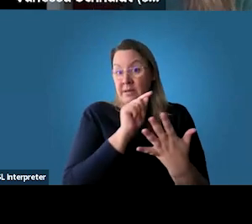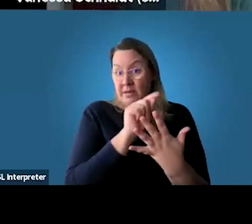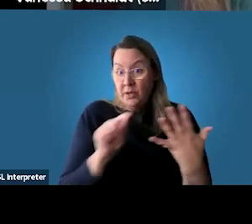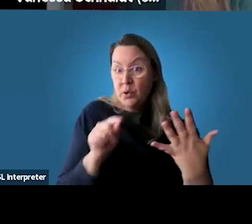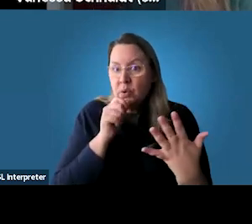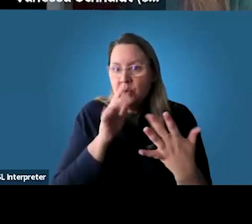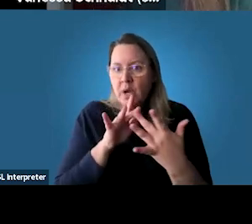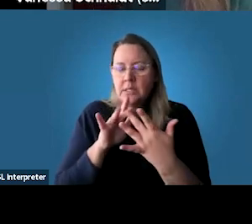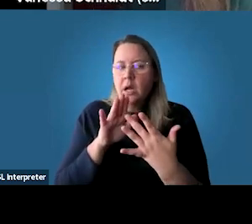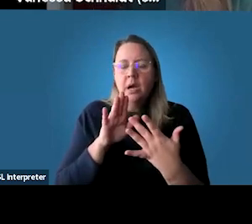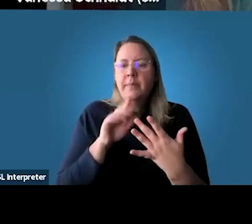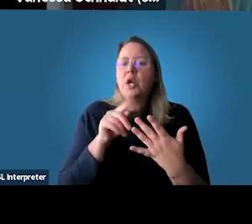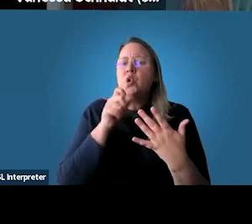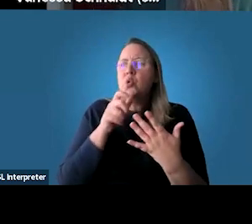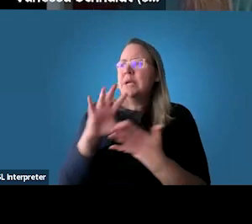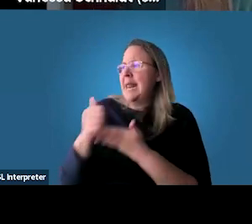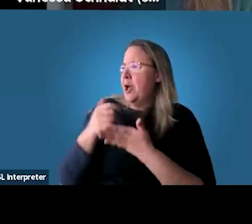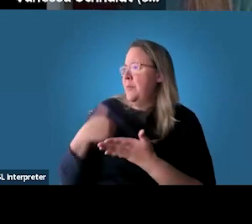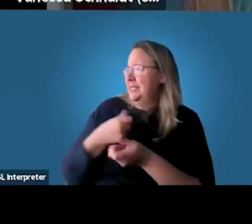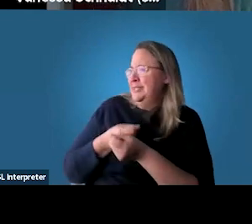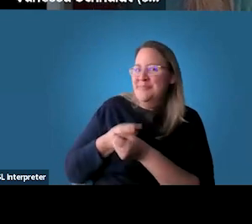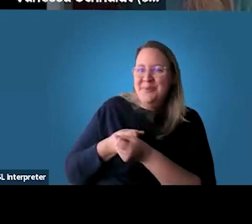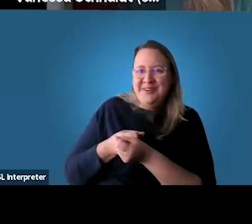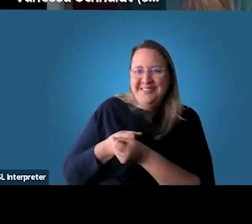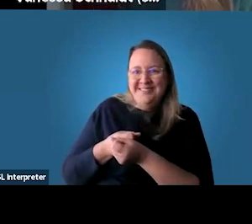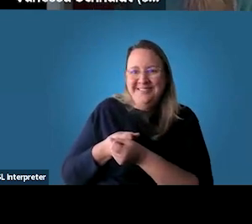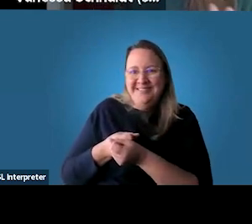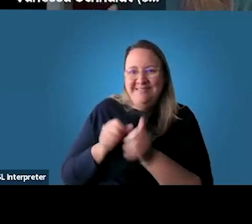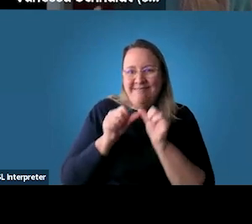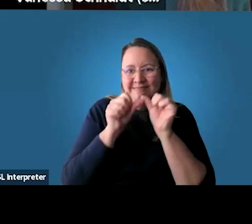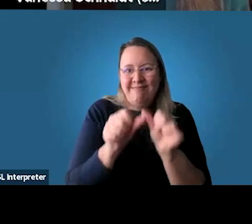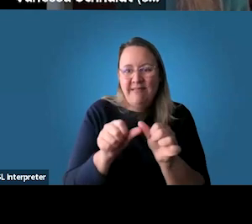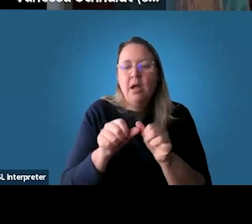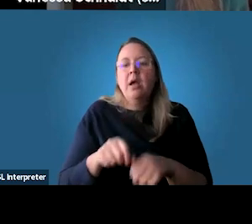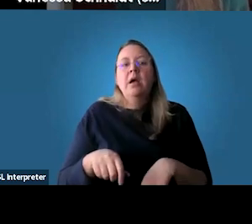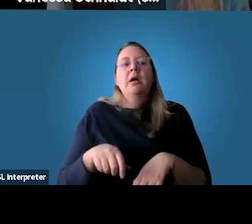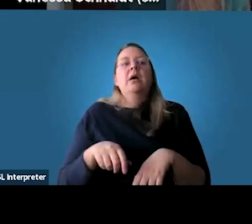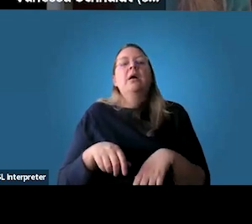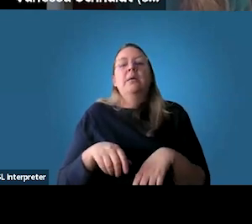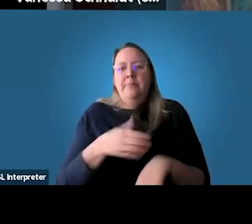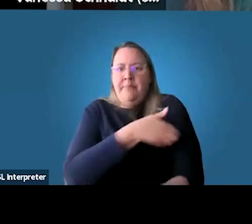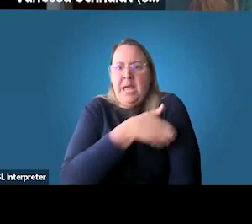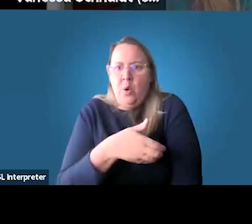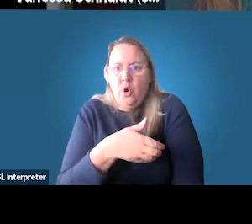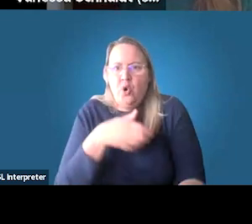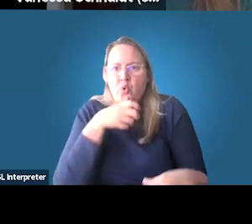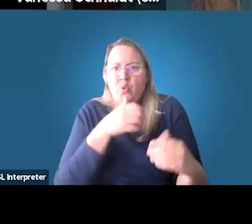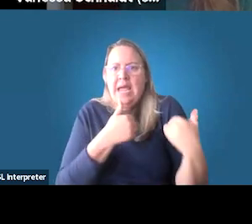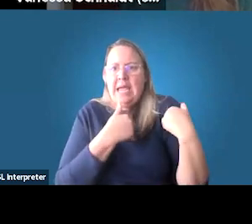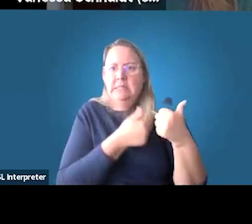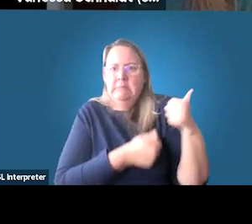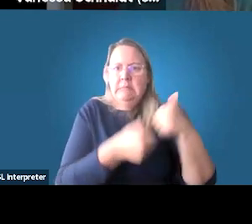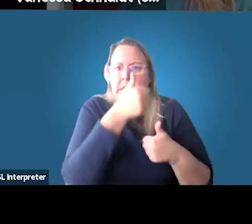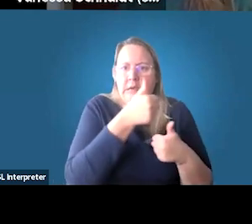can help us achieve this goal? Who's in this with us? Or even where are the levers of power? Who has the ability to